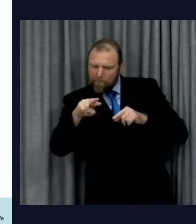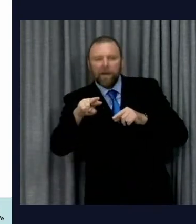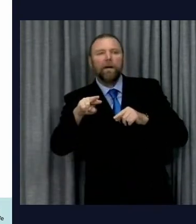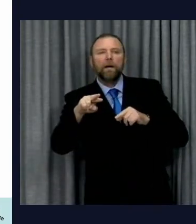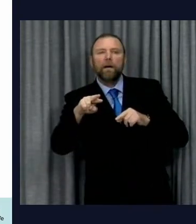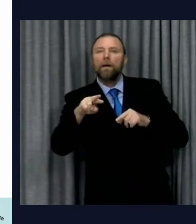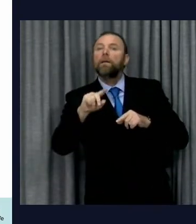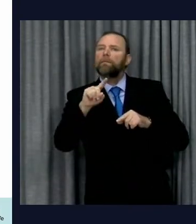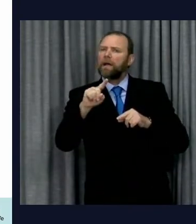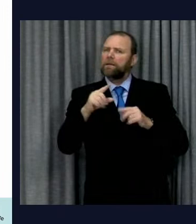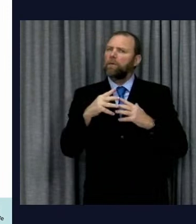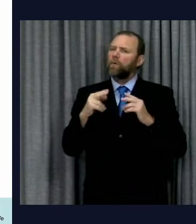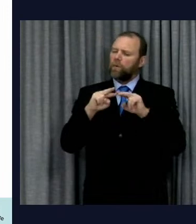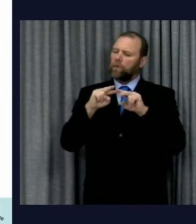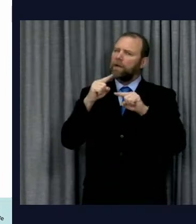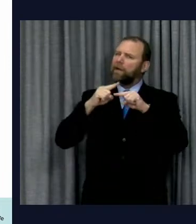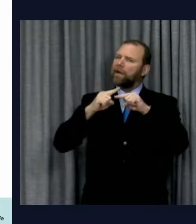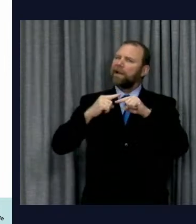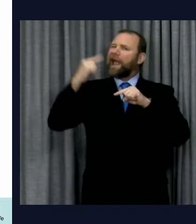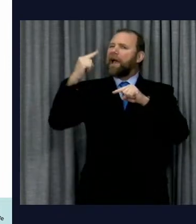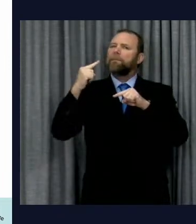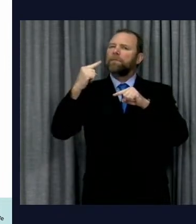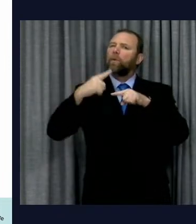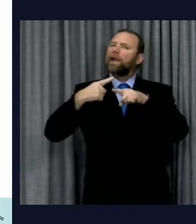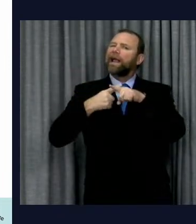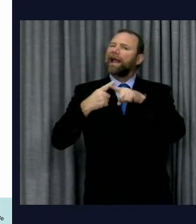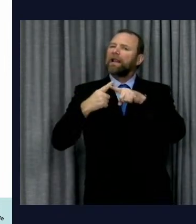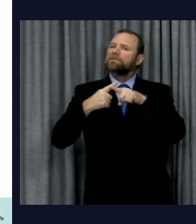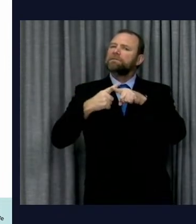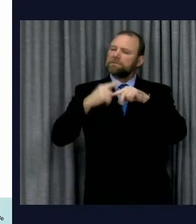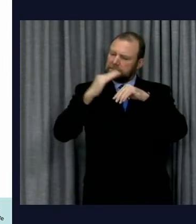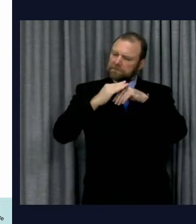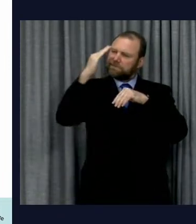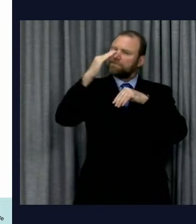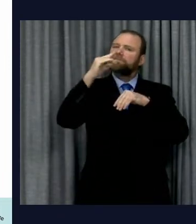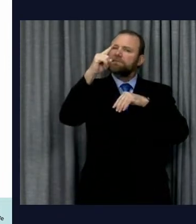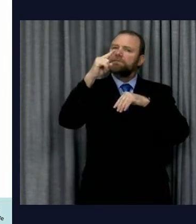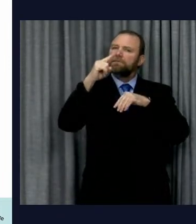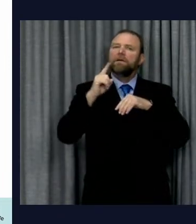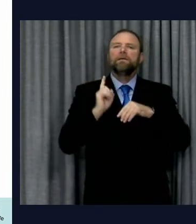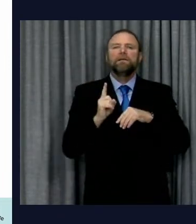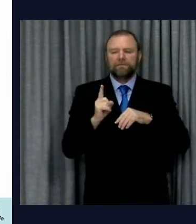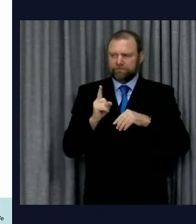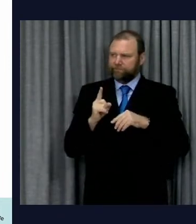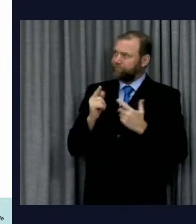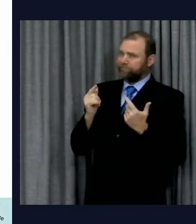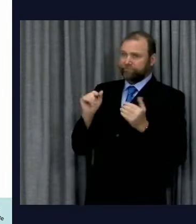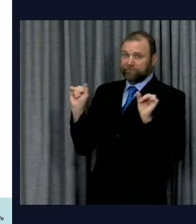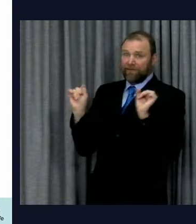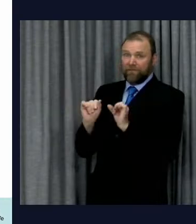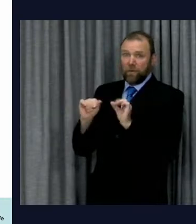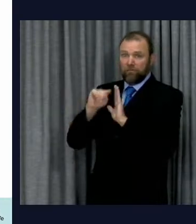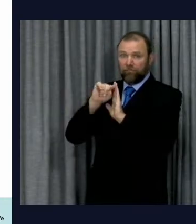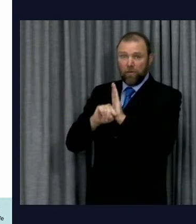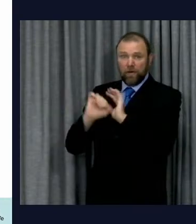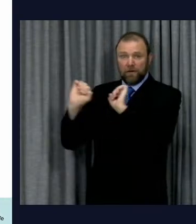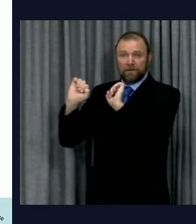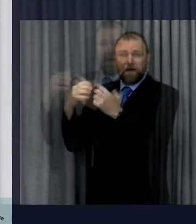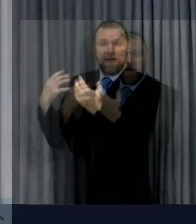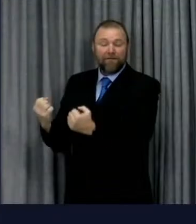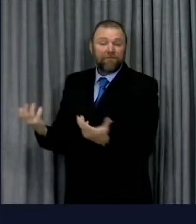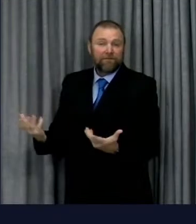a significant gap to England, where there were fewer protections put in place.